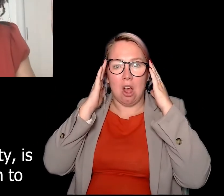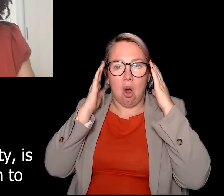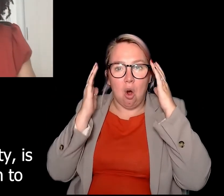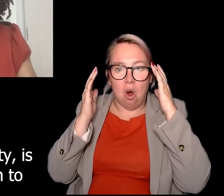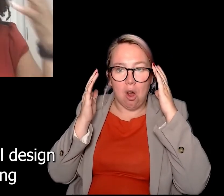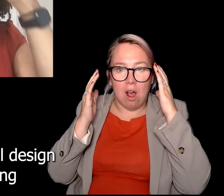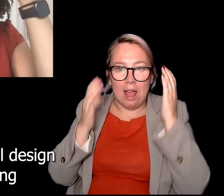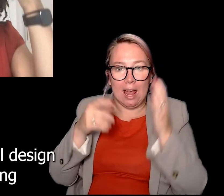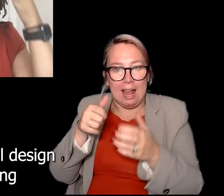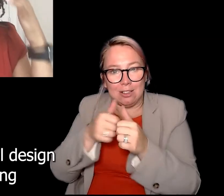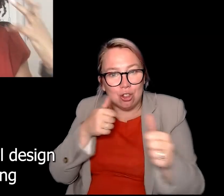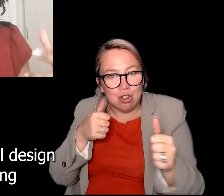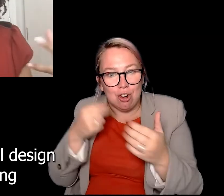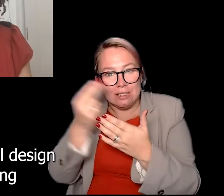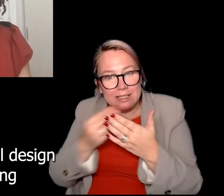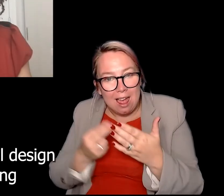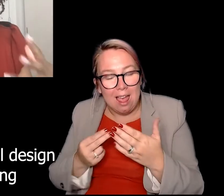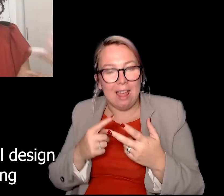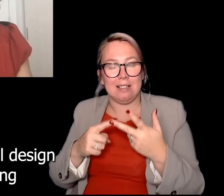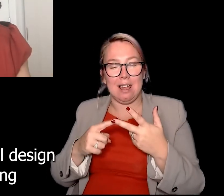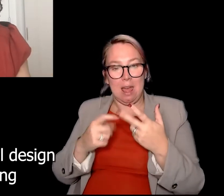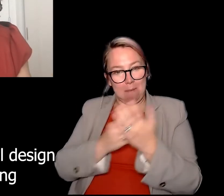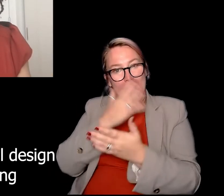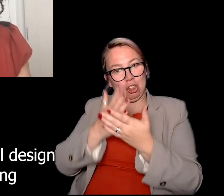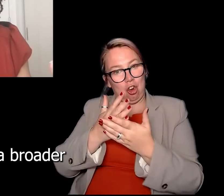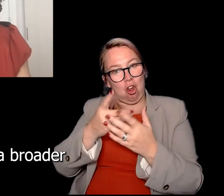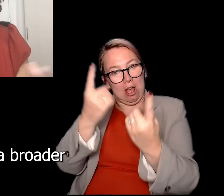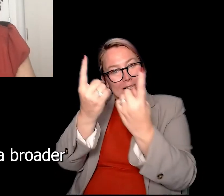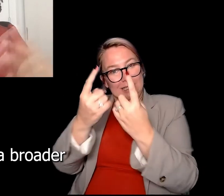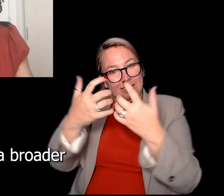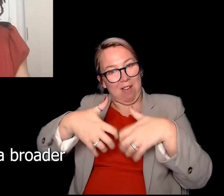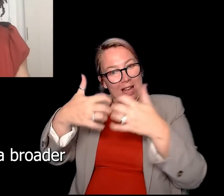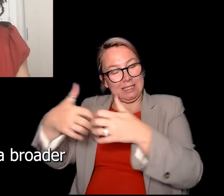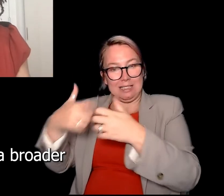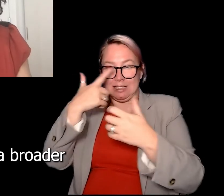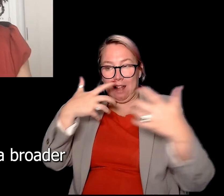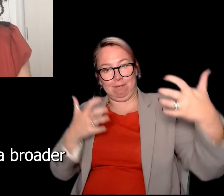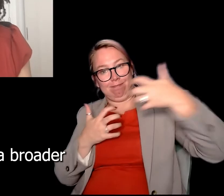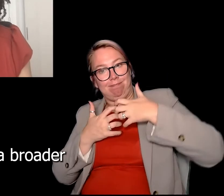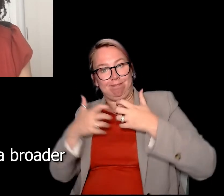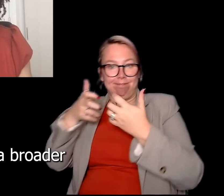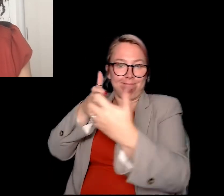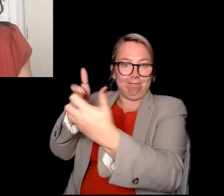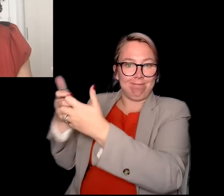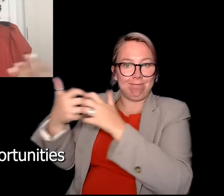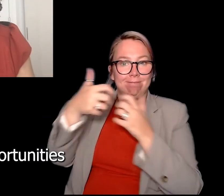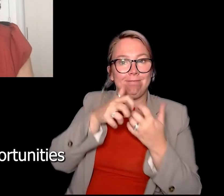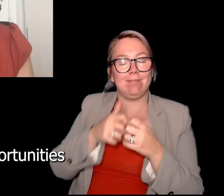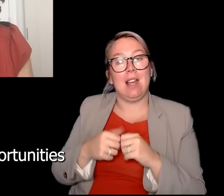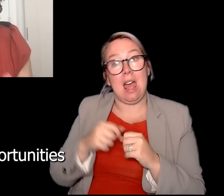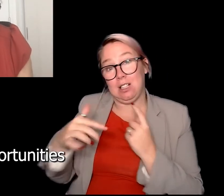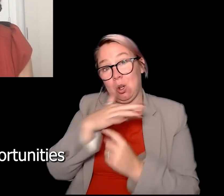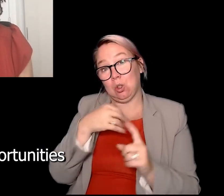have transitioned to. Or even the ID, the industrial design of devices are changing to ensure that they do reach a broader market share.